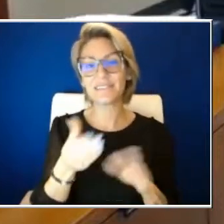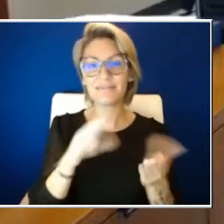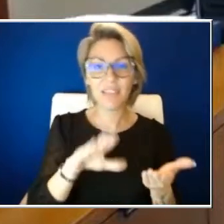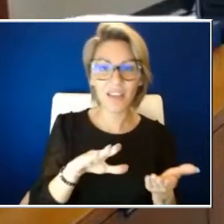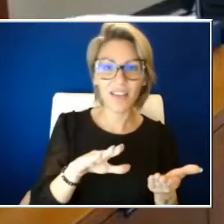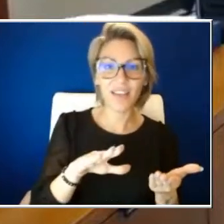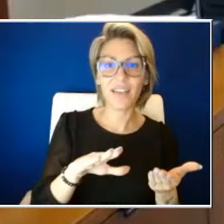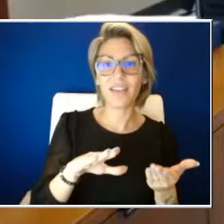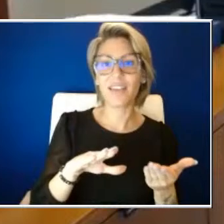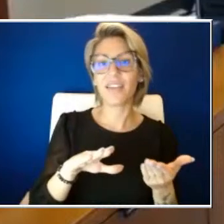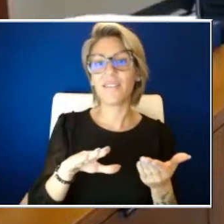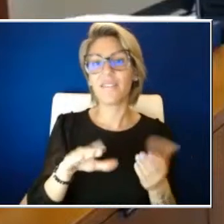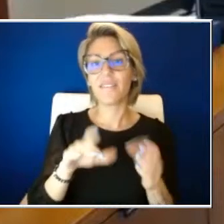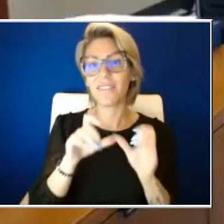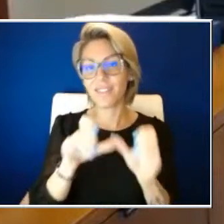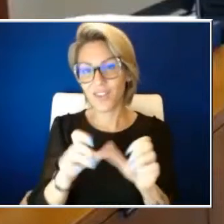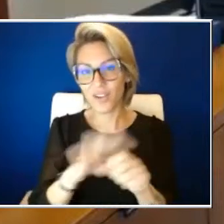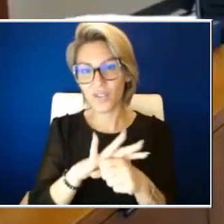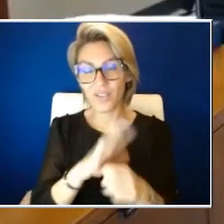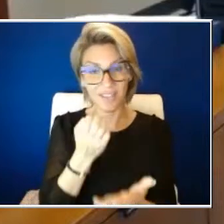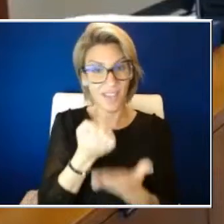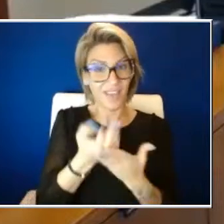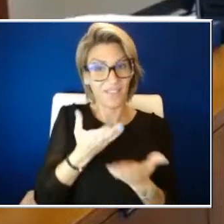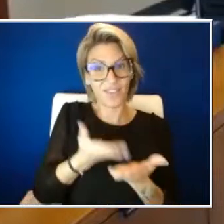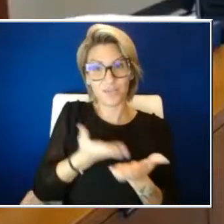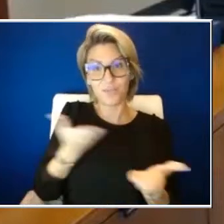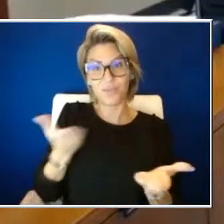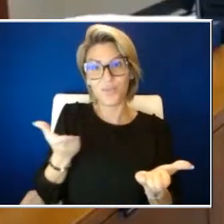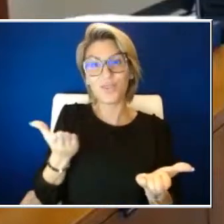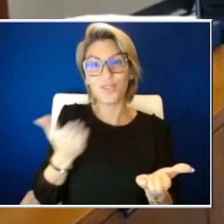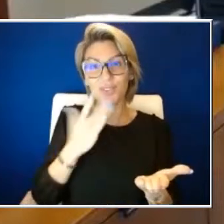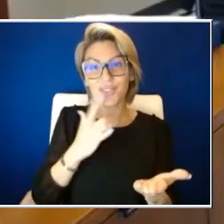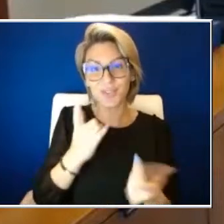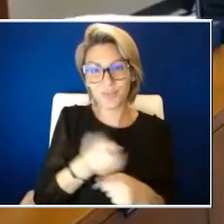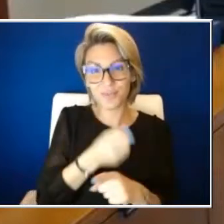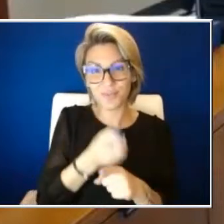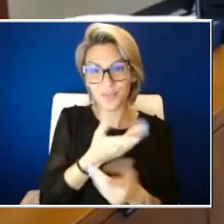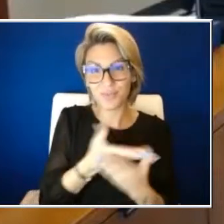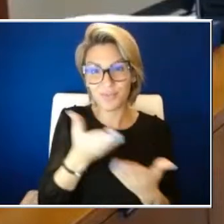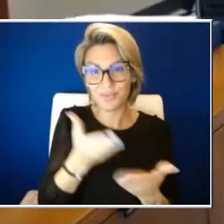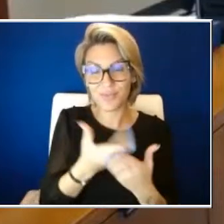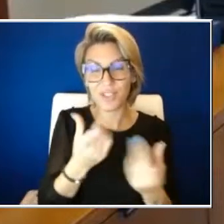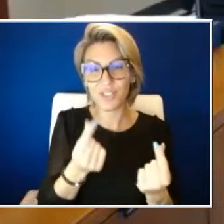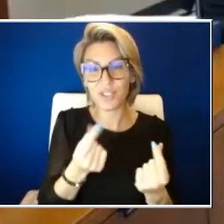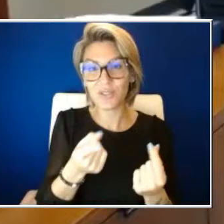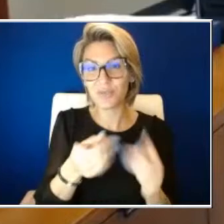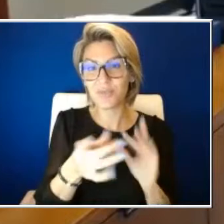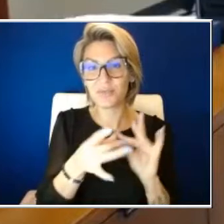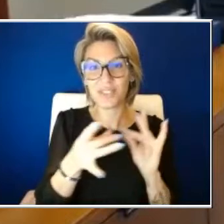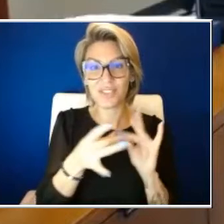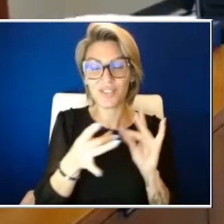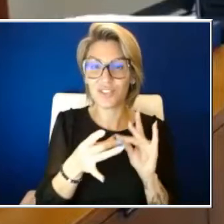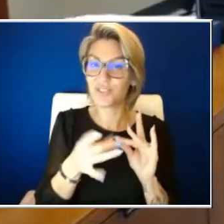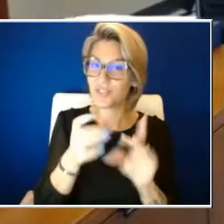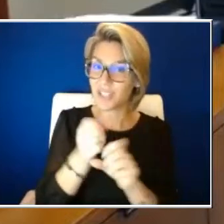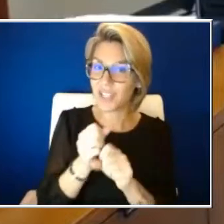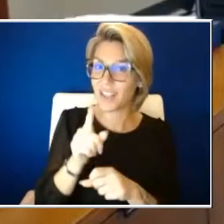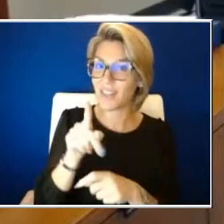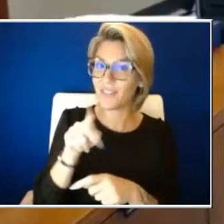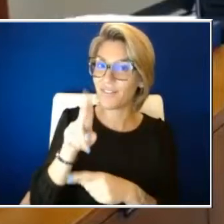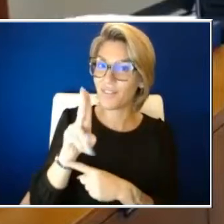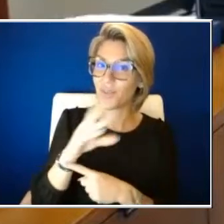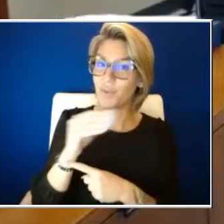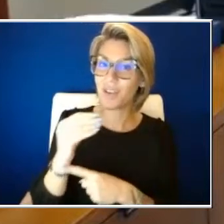so the evidence is pretty overwhelming that this is the right thing to do. And as was mentioned before, you can get the flu and the COVID